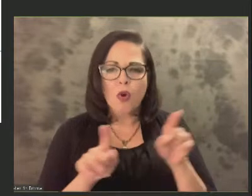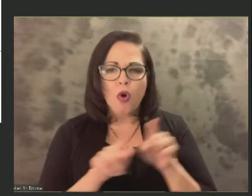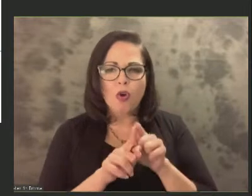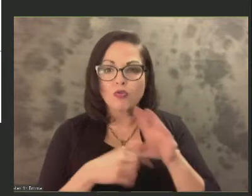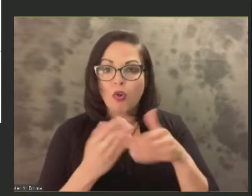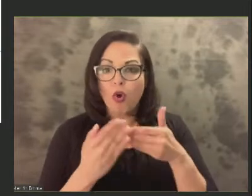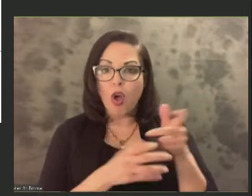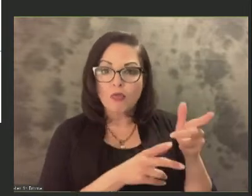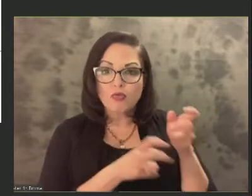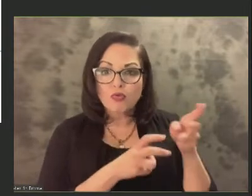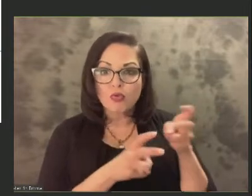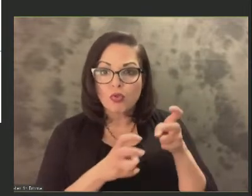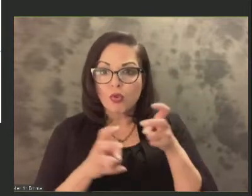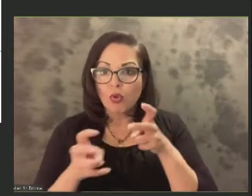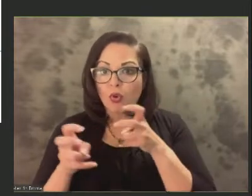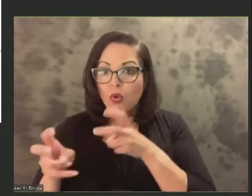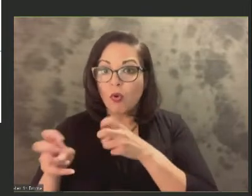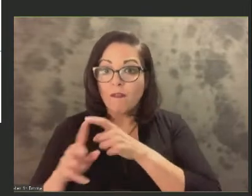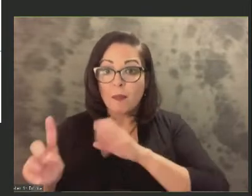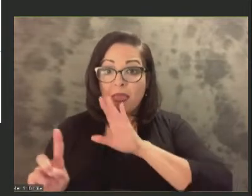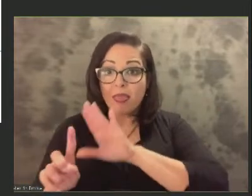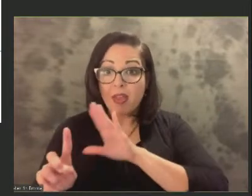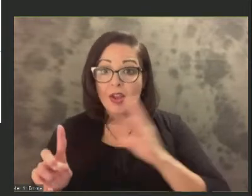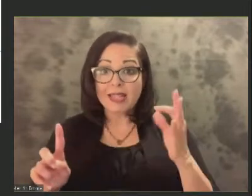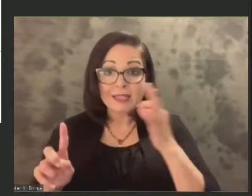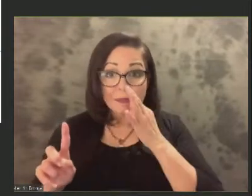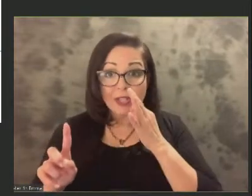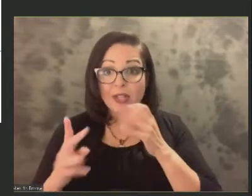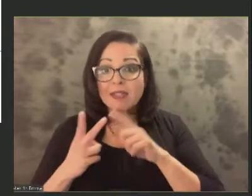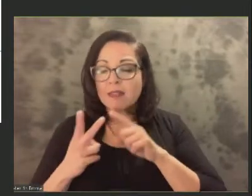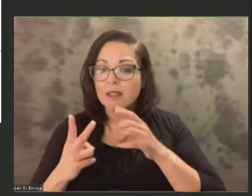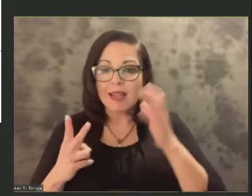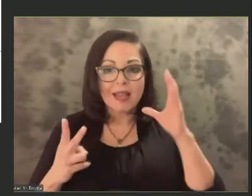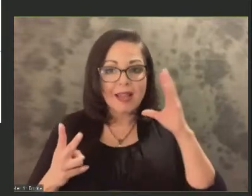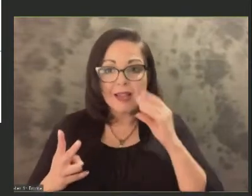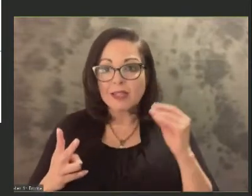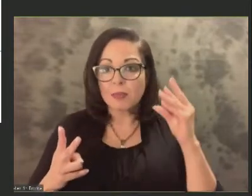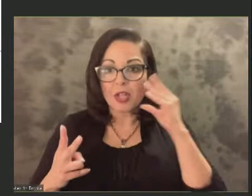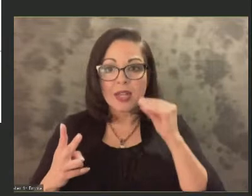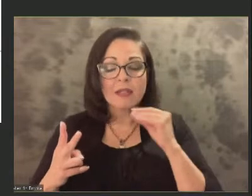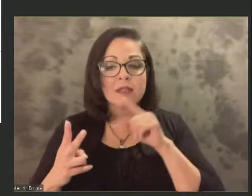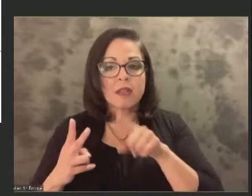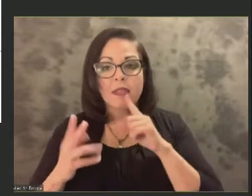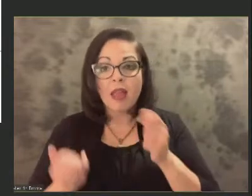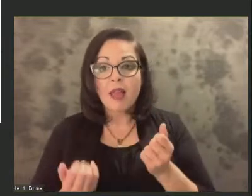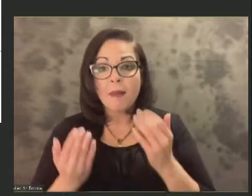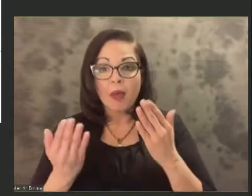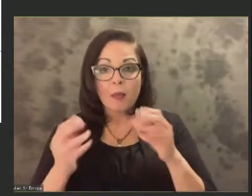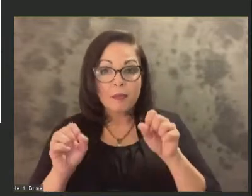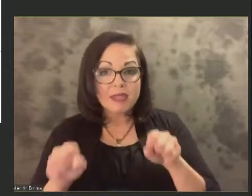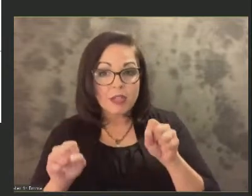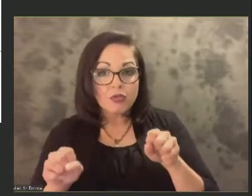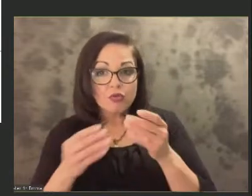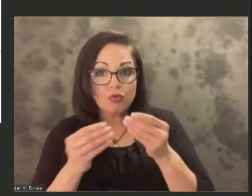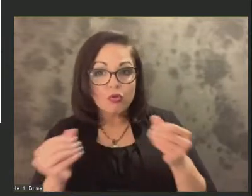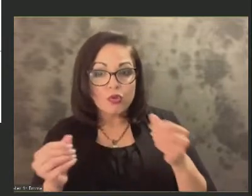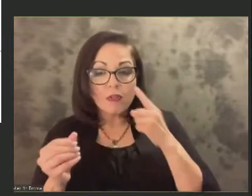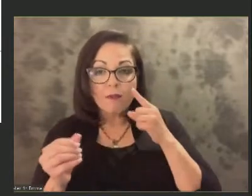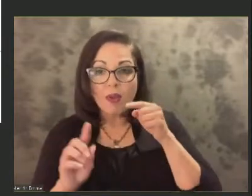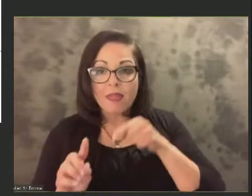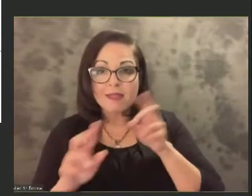from their own experiences, their expertise, and came up with potential solutions for their topic